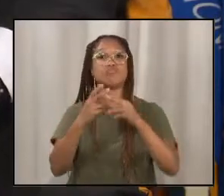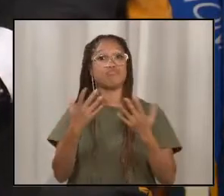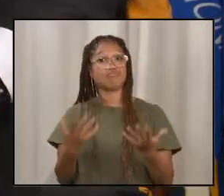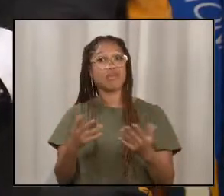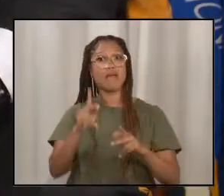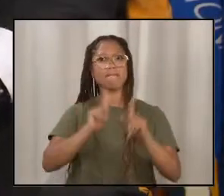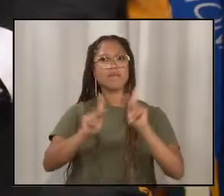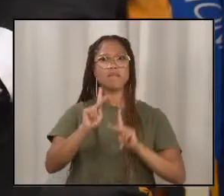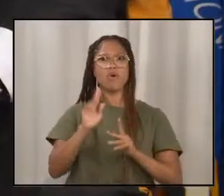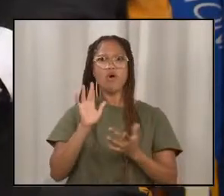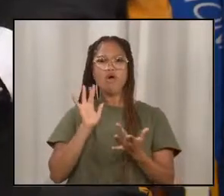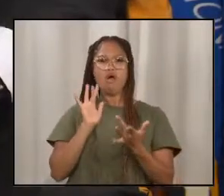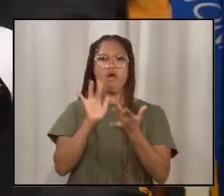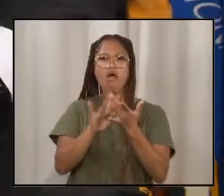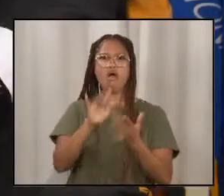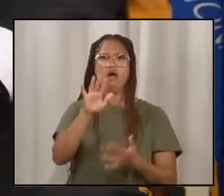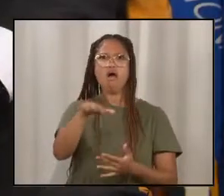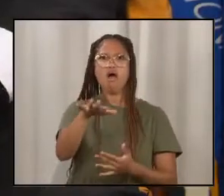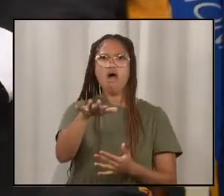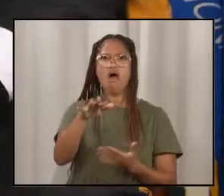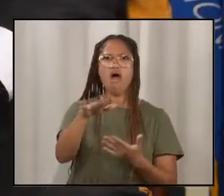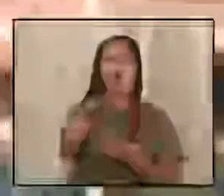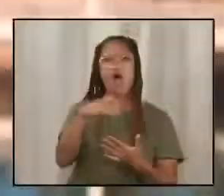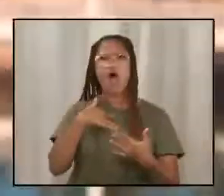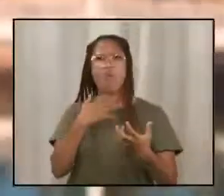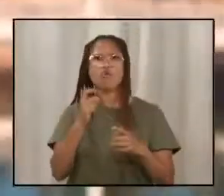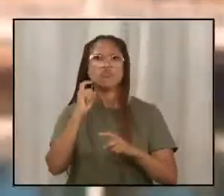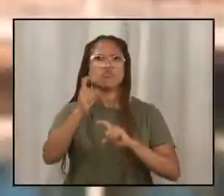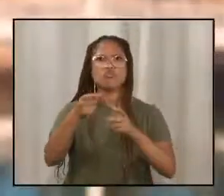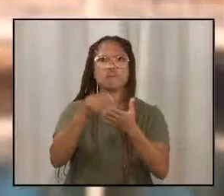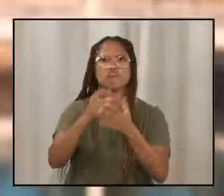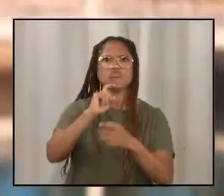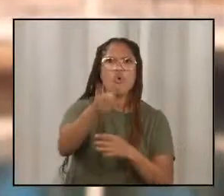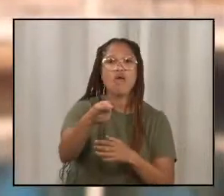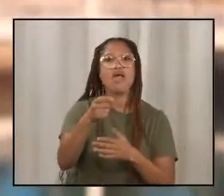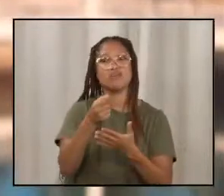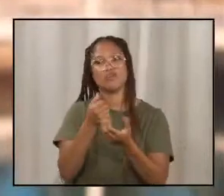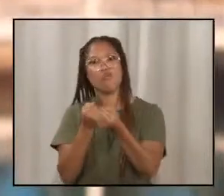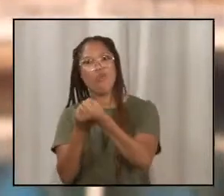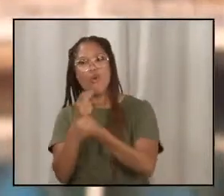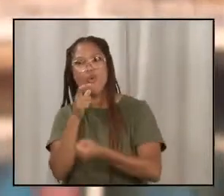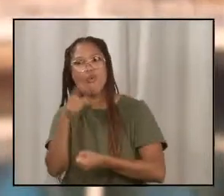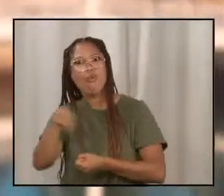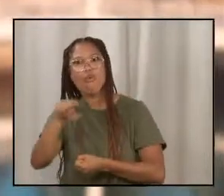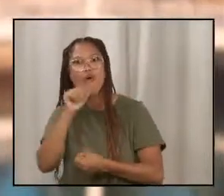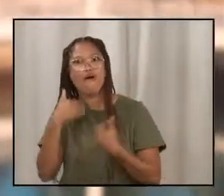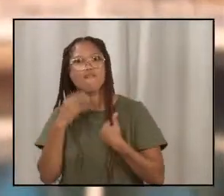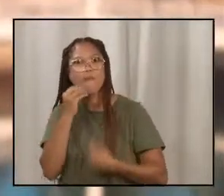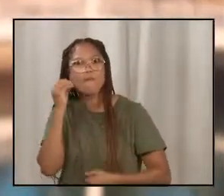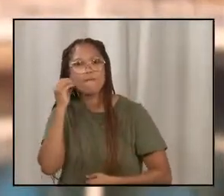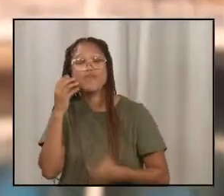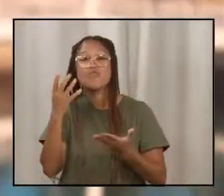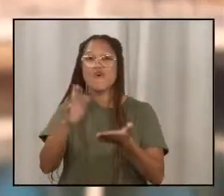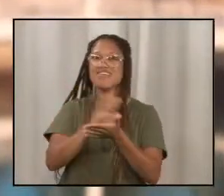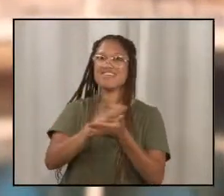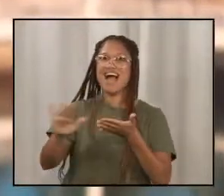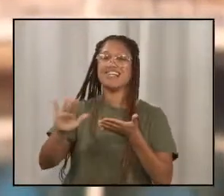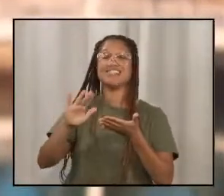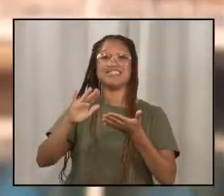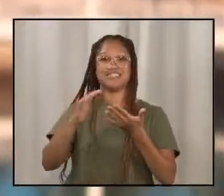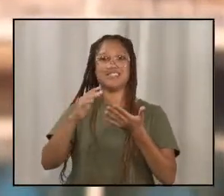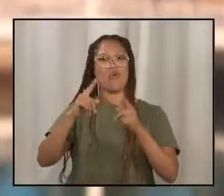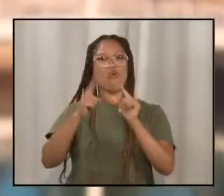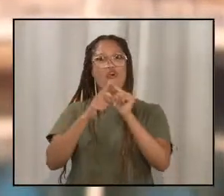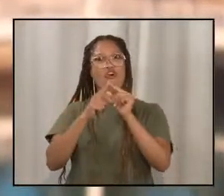asking ways to donate and support people who are unhoused. It's clear that the word is getting out in the community, but also